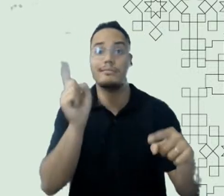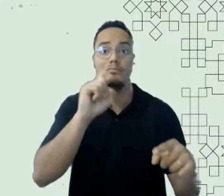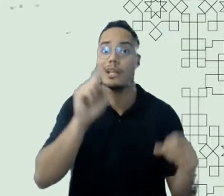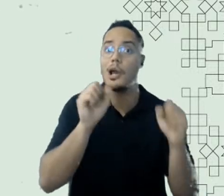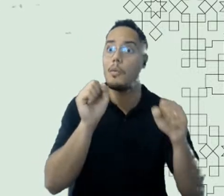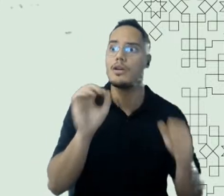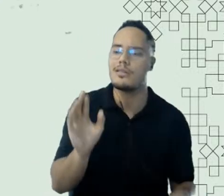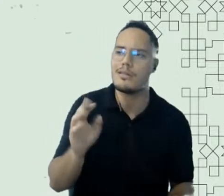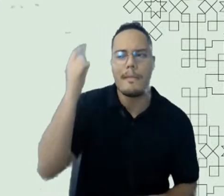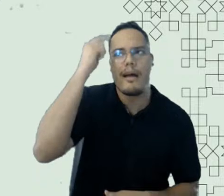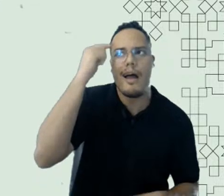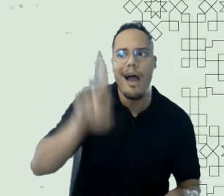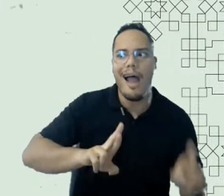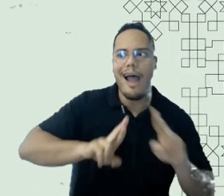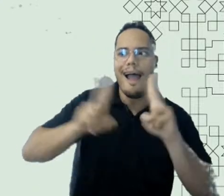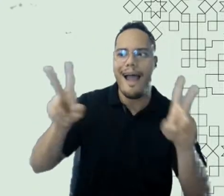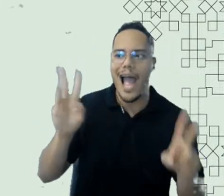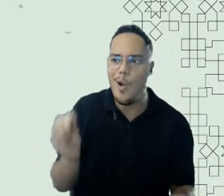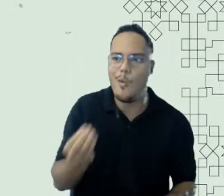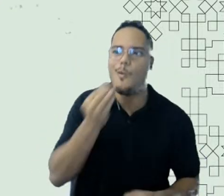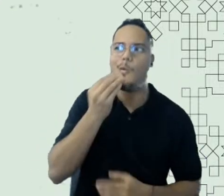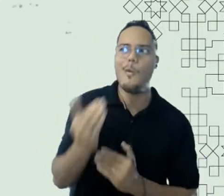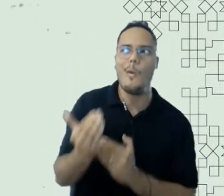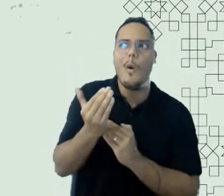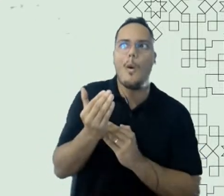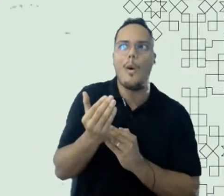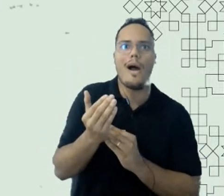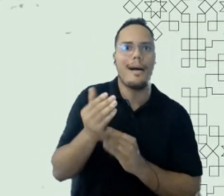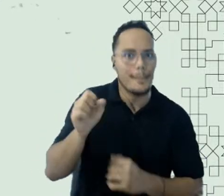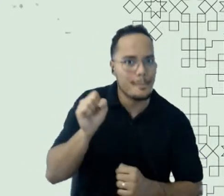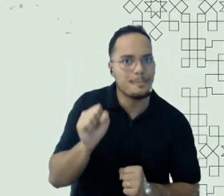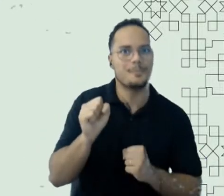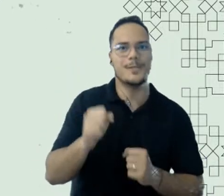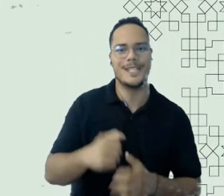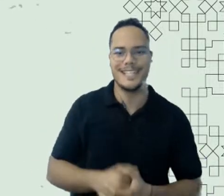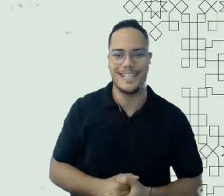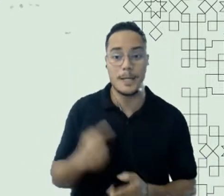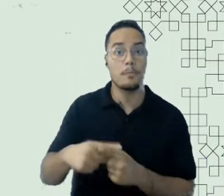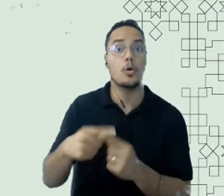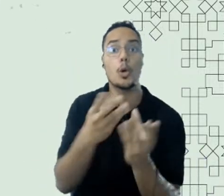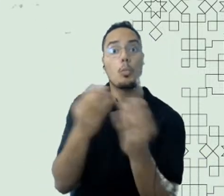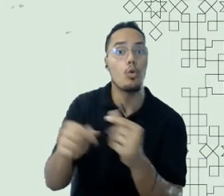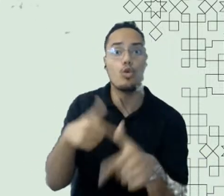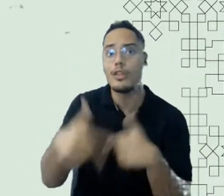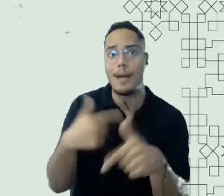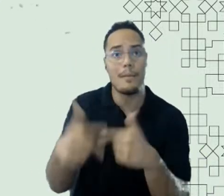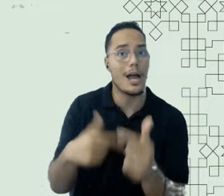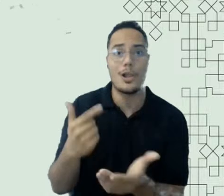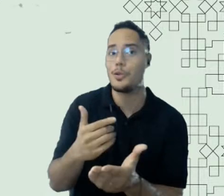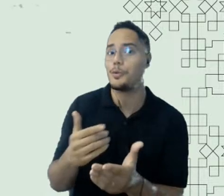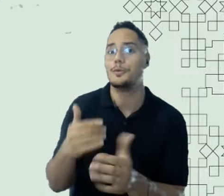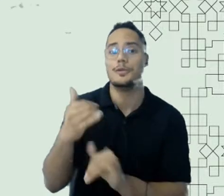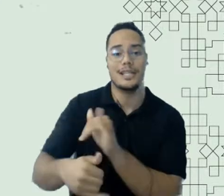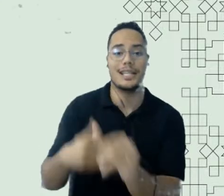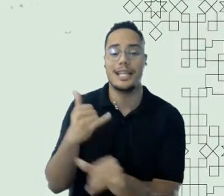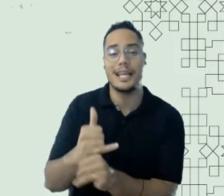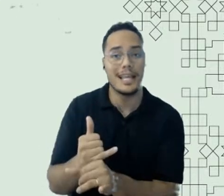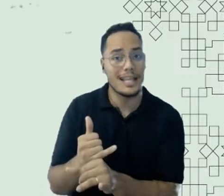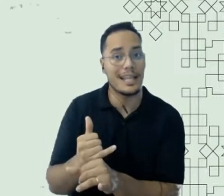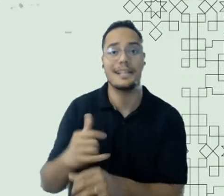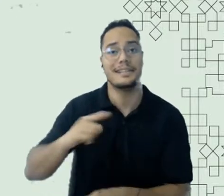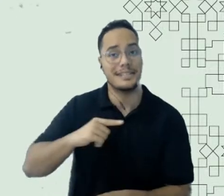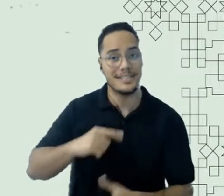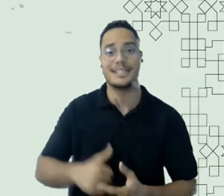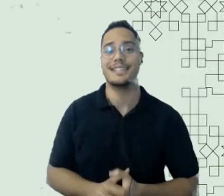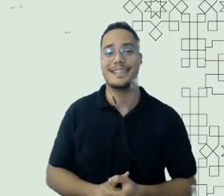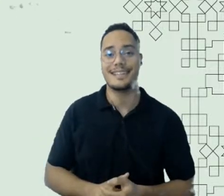emerged, and they wanted to have a copyright that worked for them, so that could achieve digital market enhancement. So you had a lot